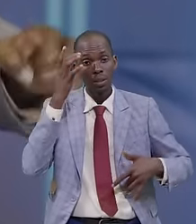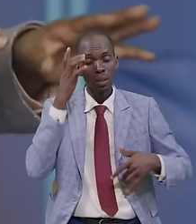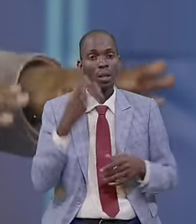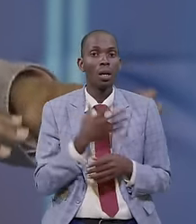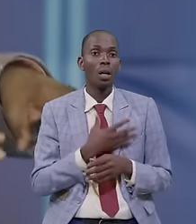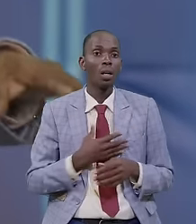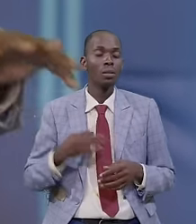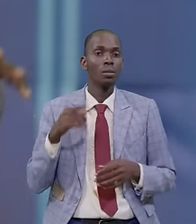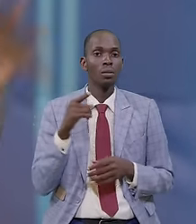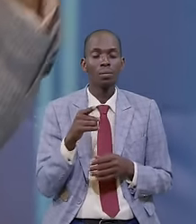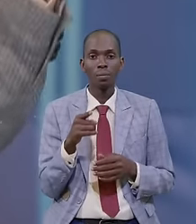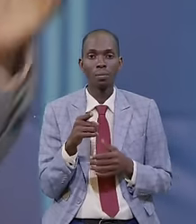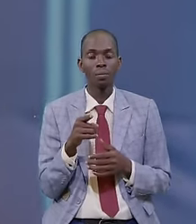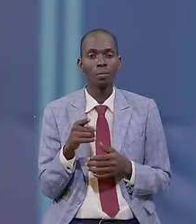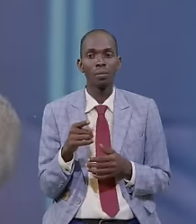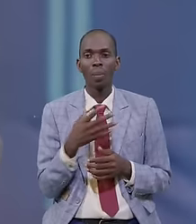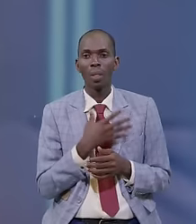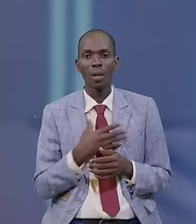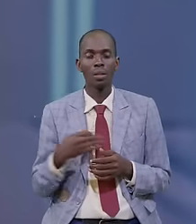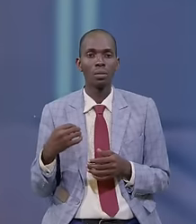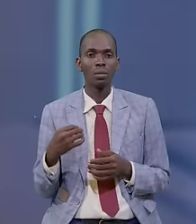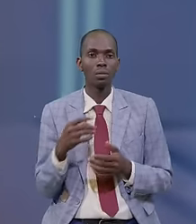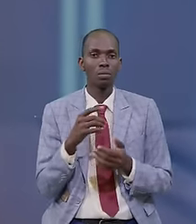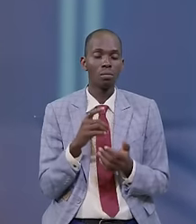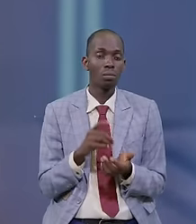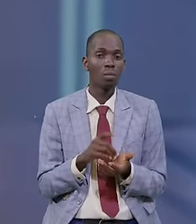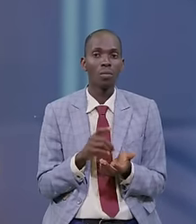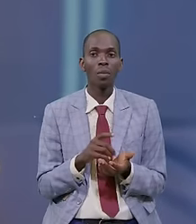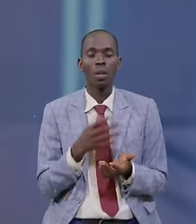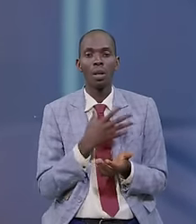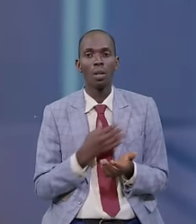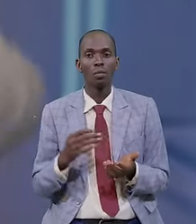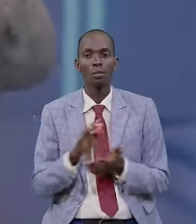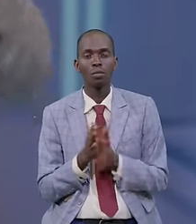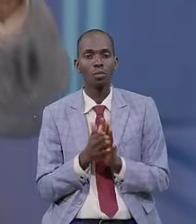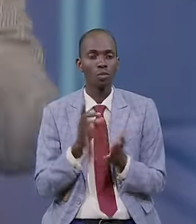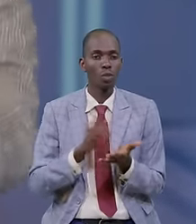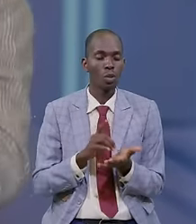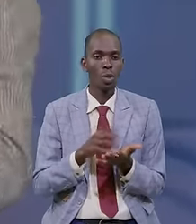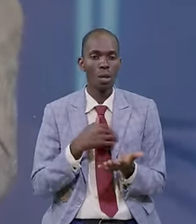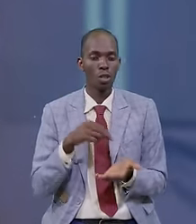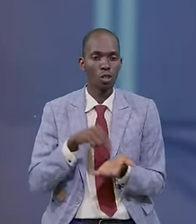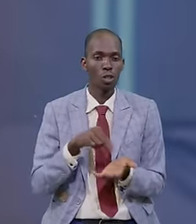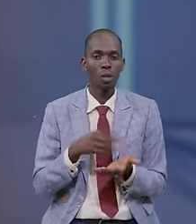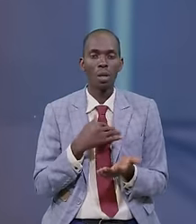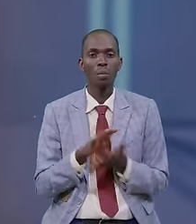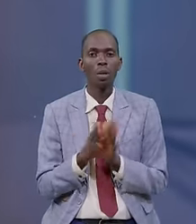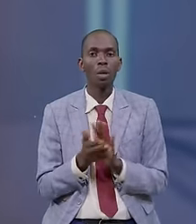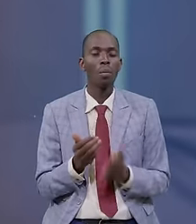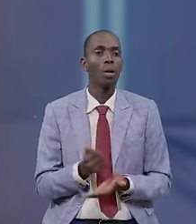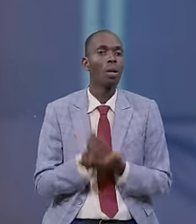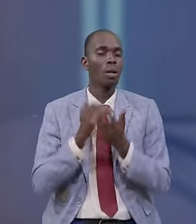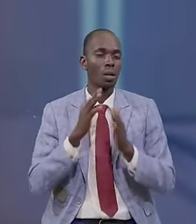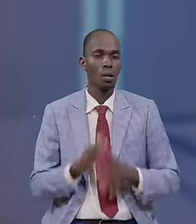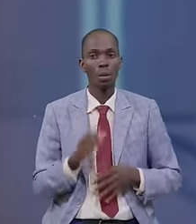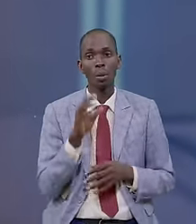of doctors and nurses and health helpers. In life, we look at ourselves. If